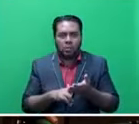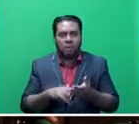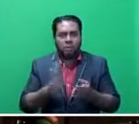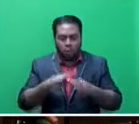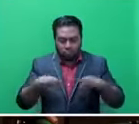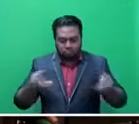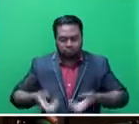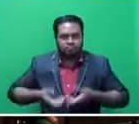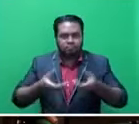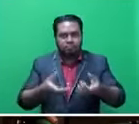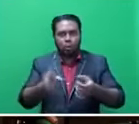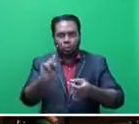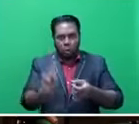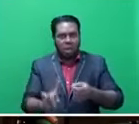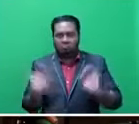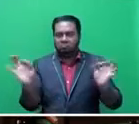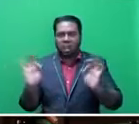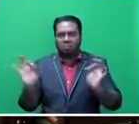today.